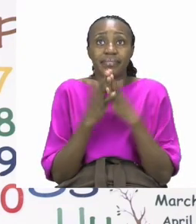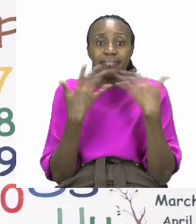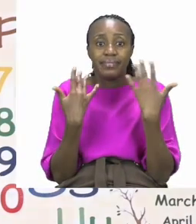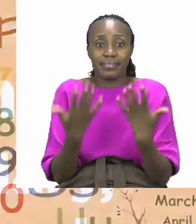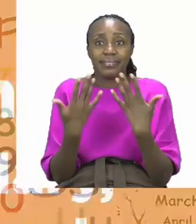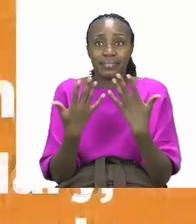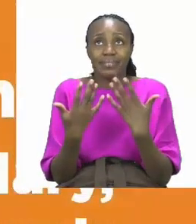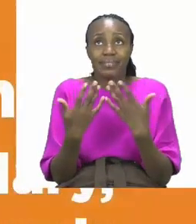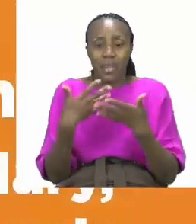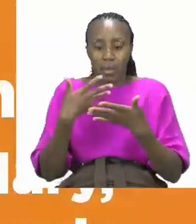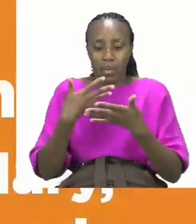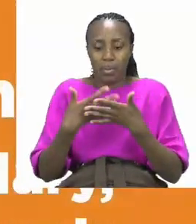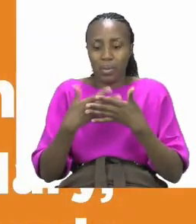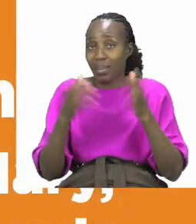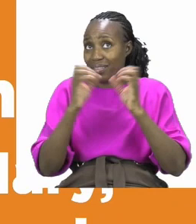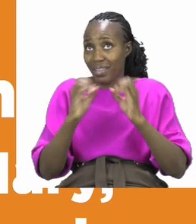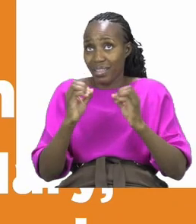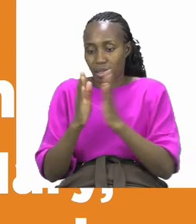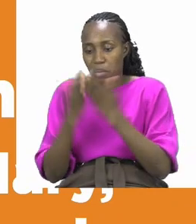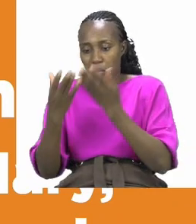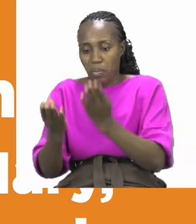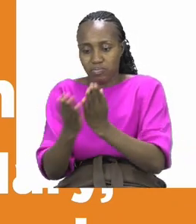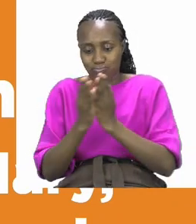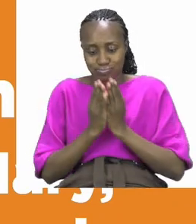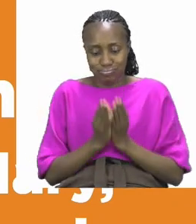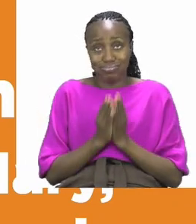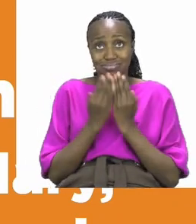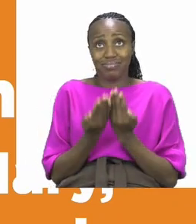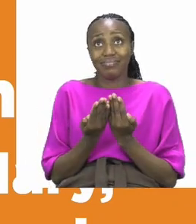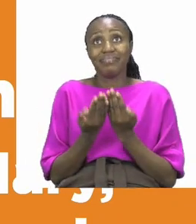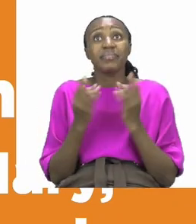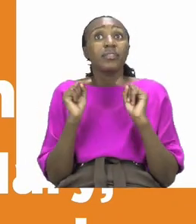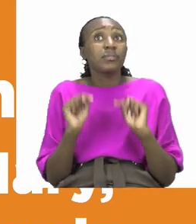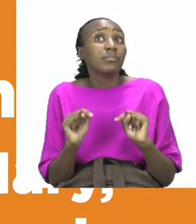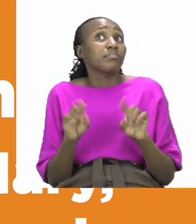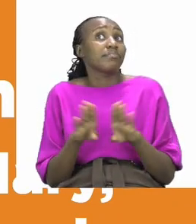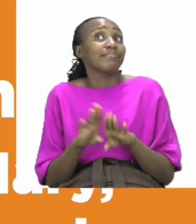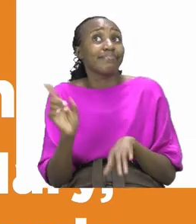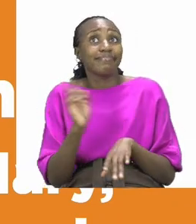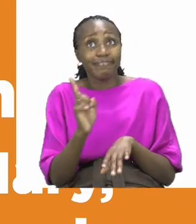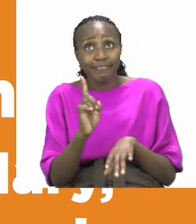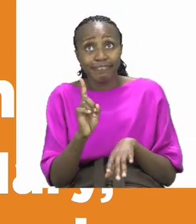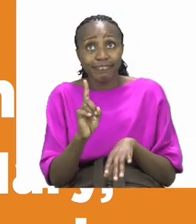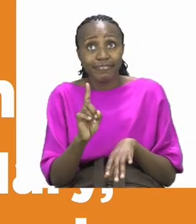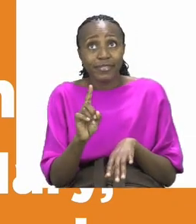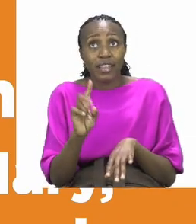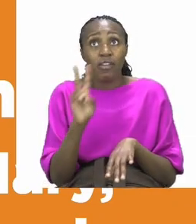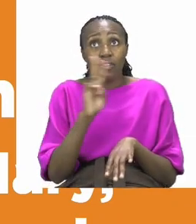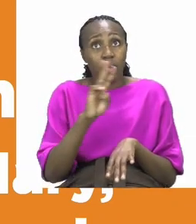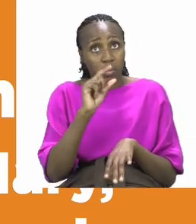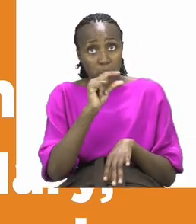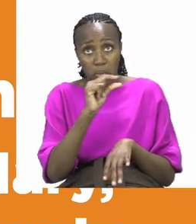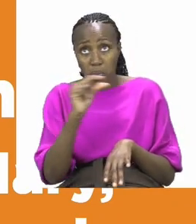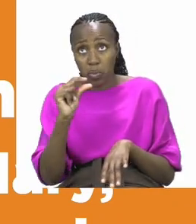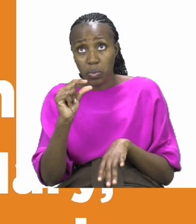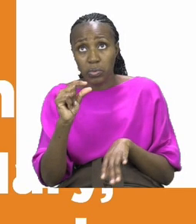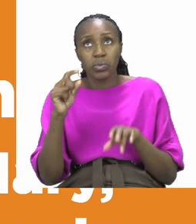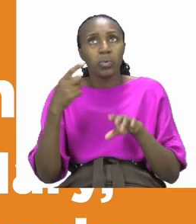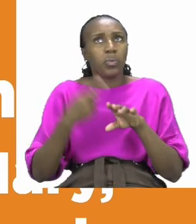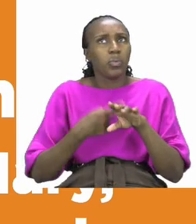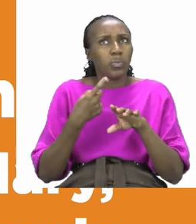you touch anything else. For today's lesson, we will be doing vocabulary, sight